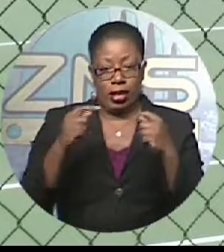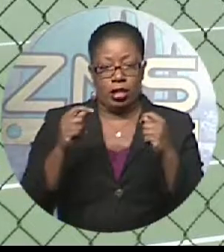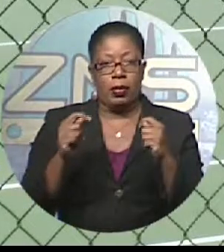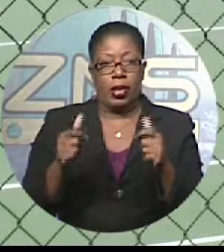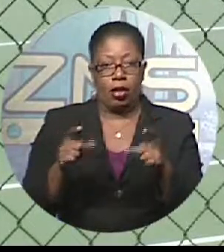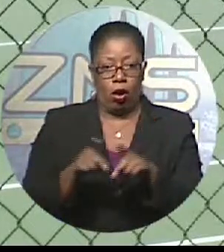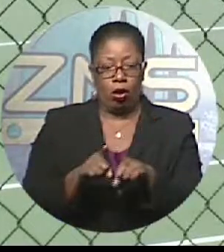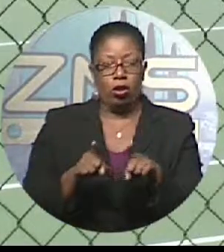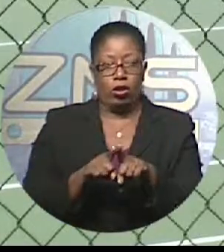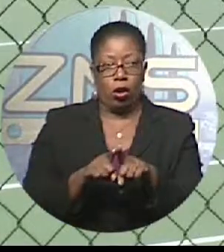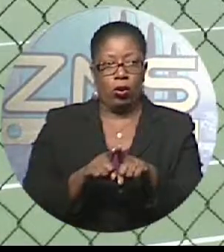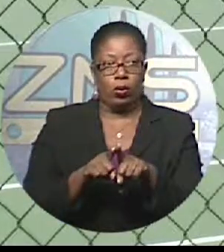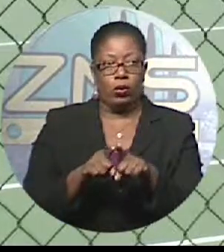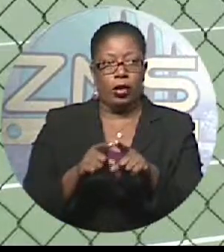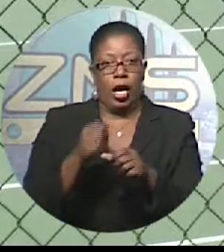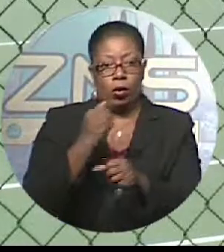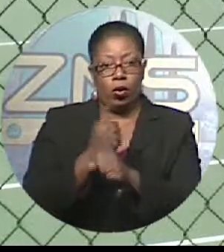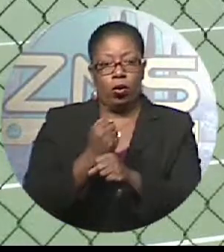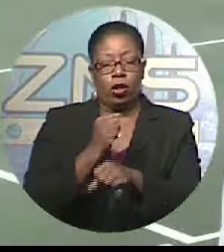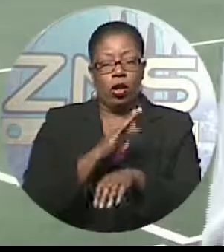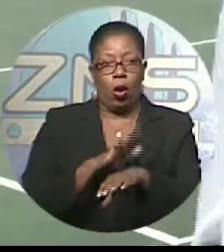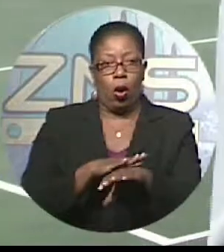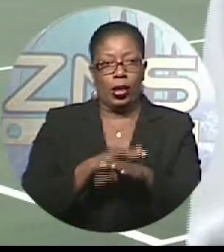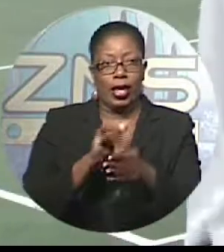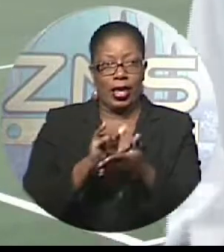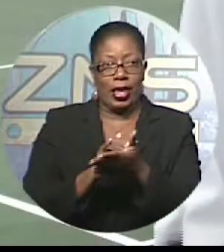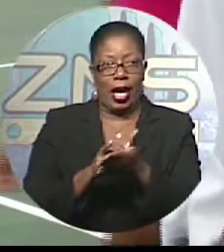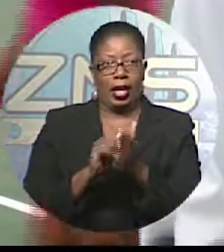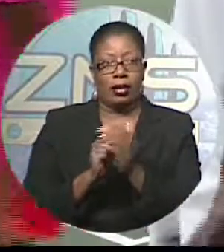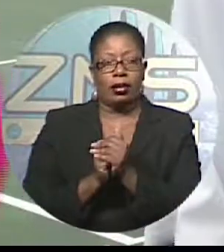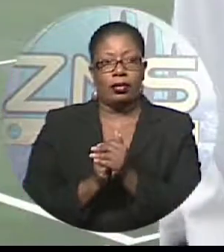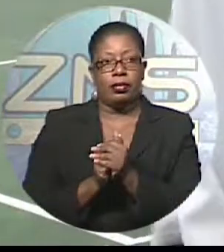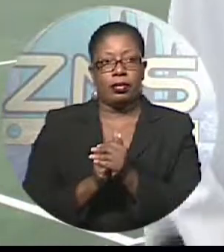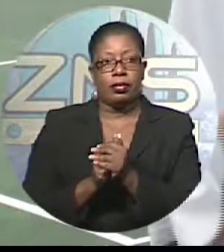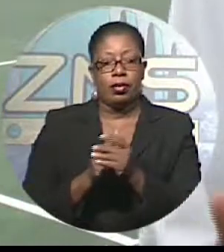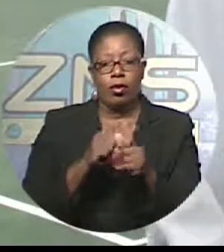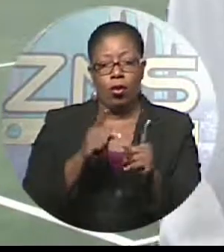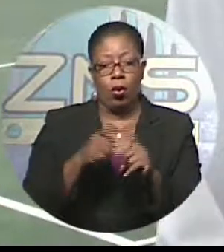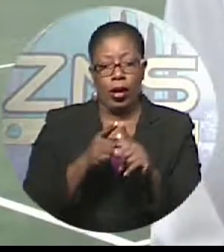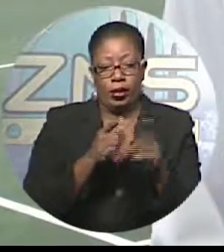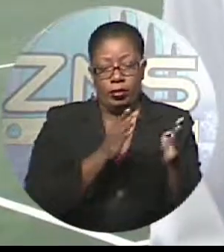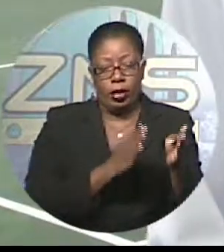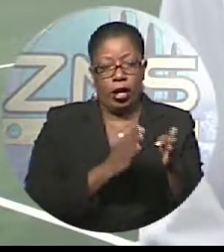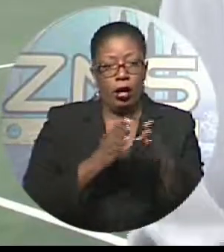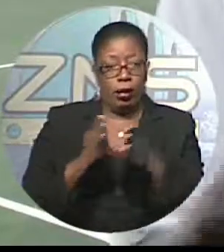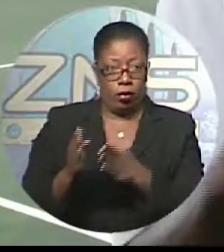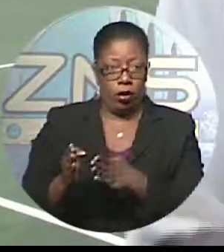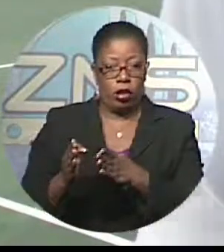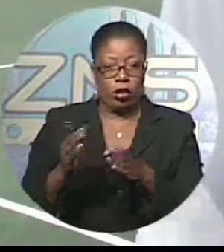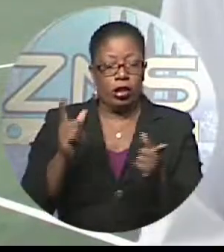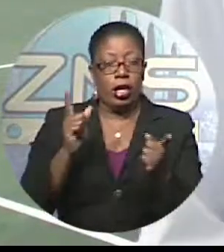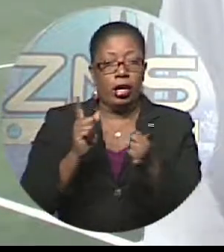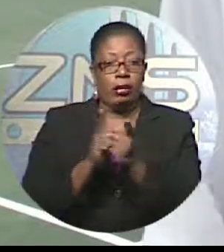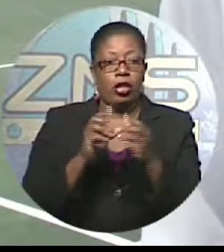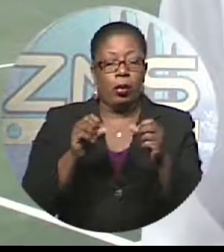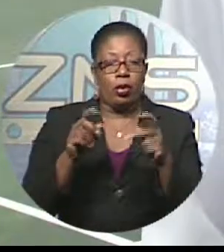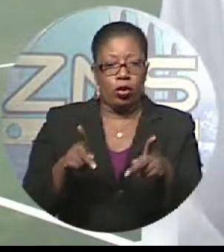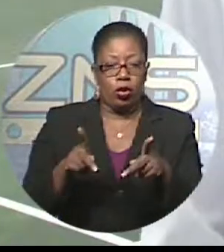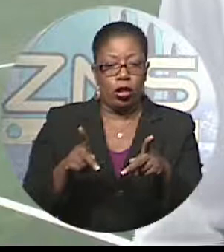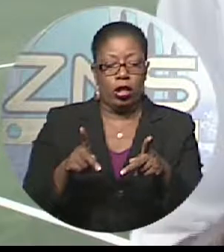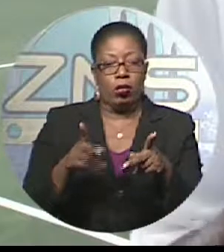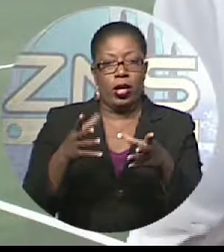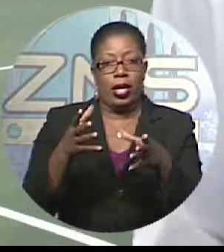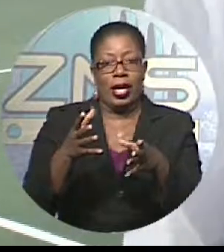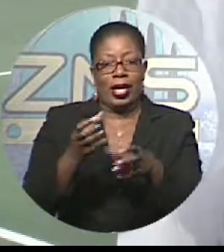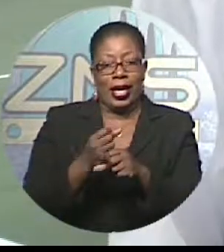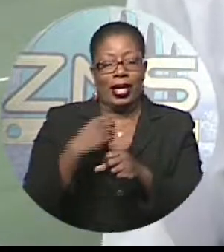And also, we implement that specifically on the court. When preparation meets opportunity, it leads to success. And so we're preparing our kids